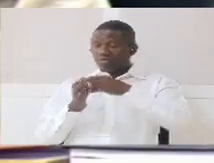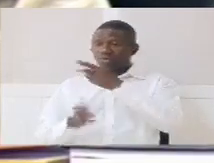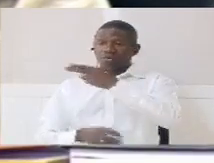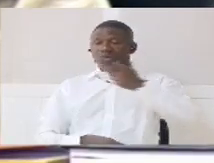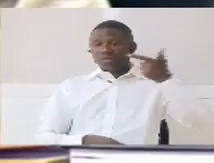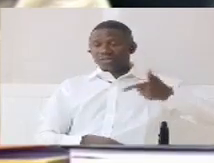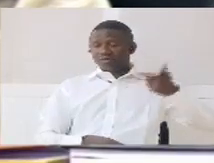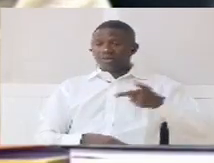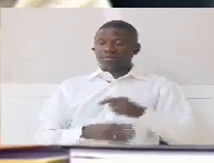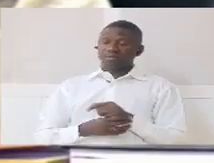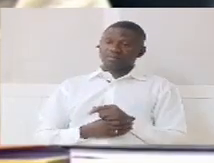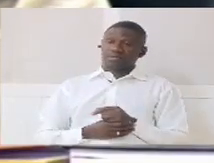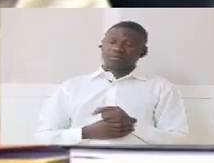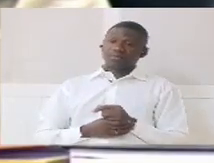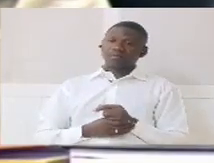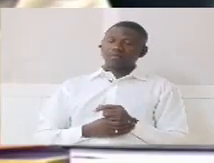kana